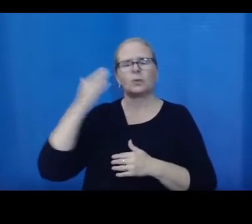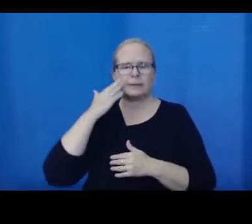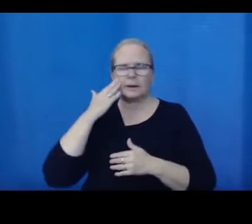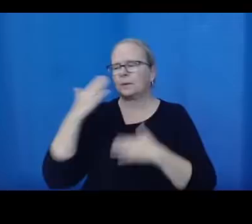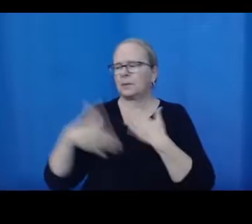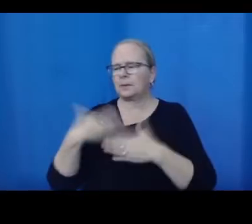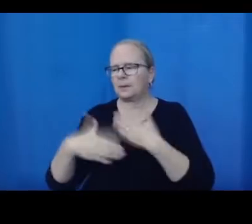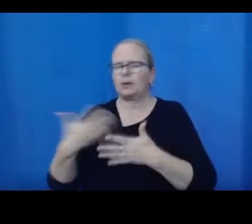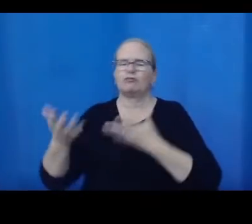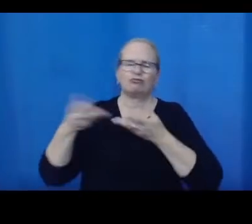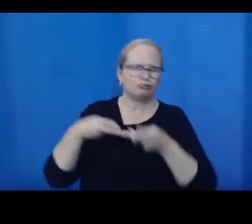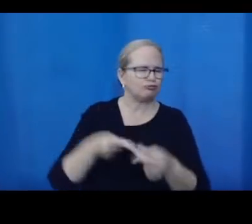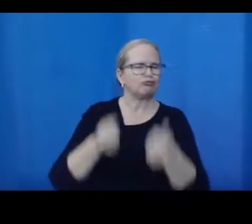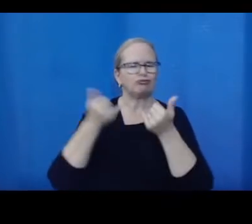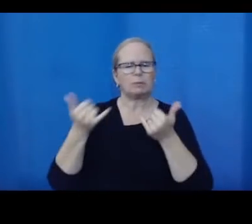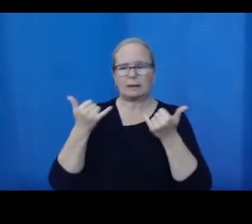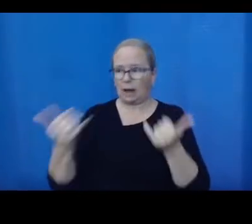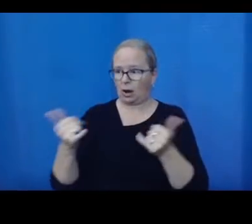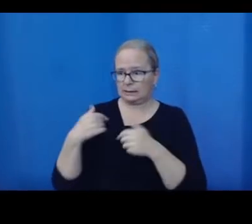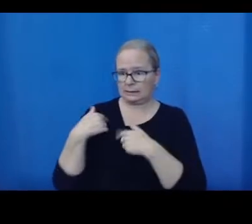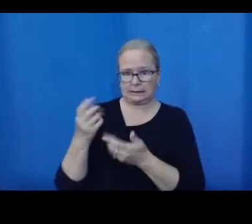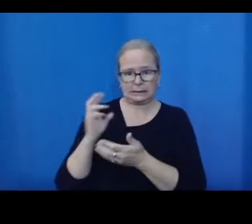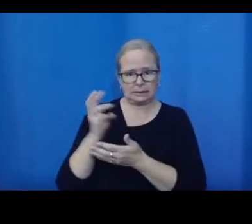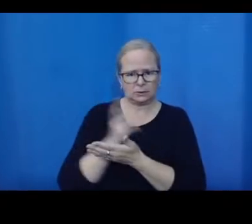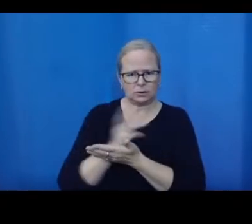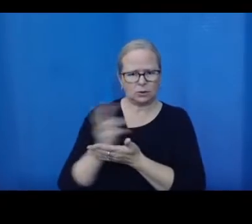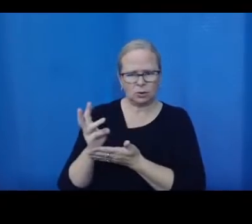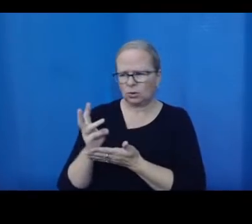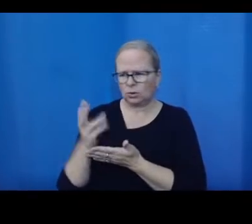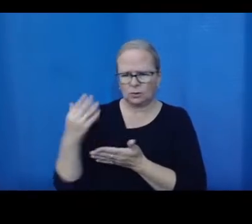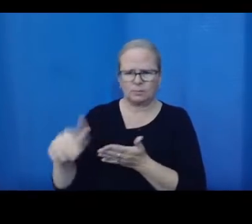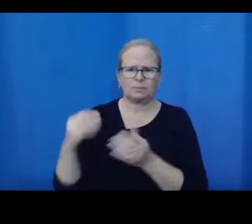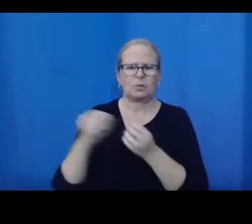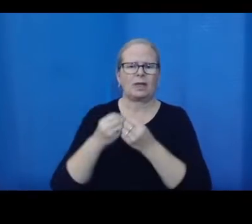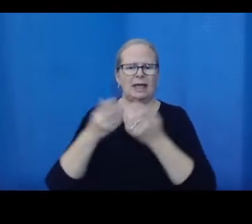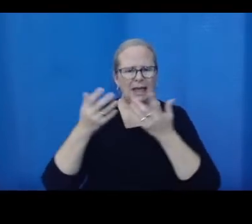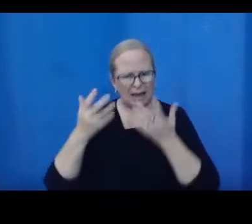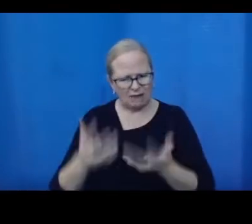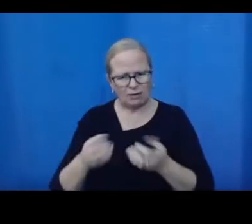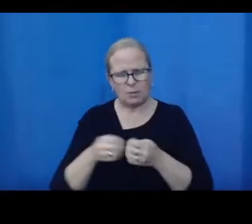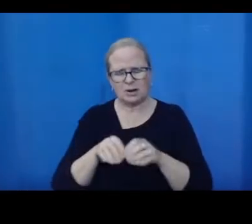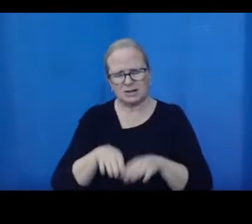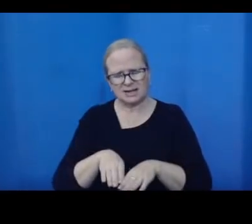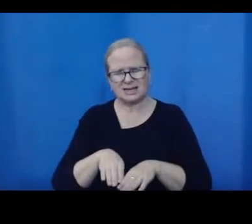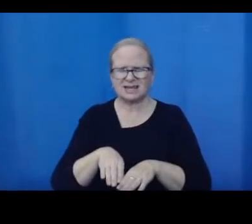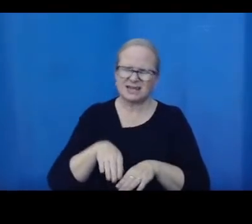before. And I'm worried for my friends.